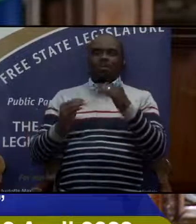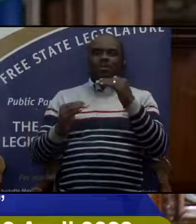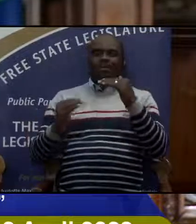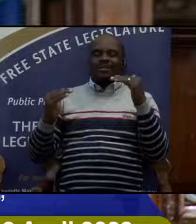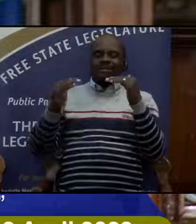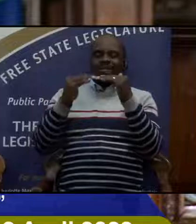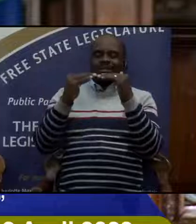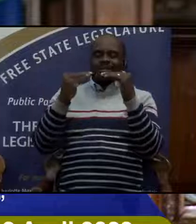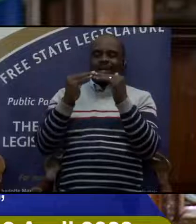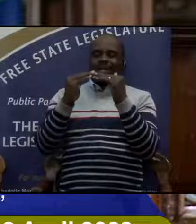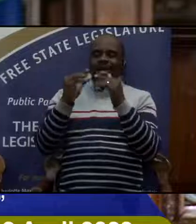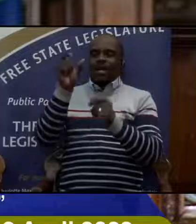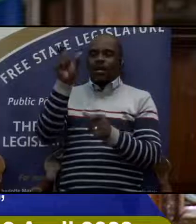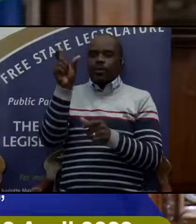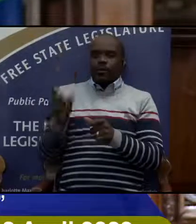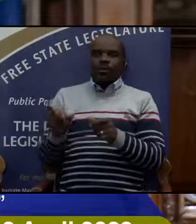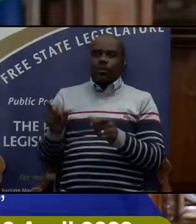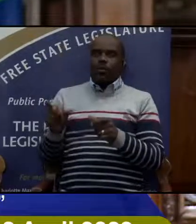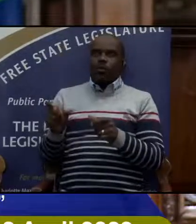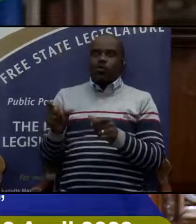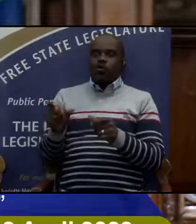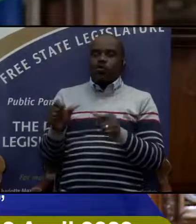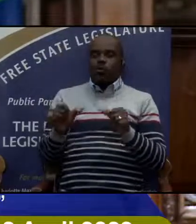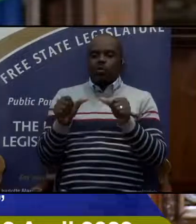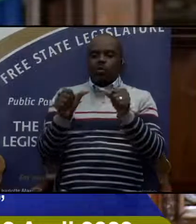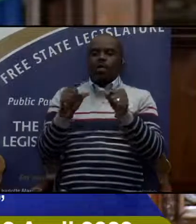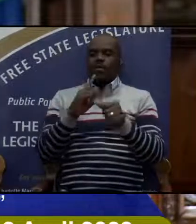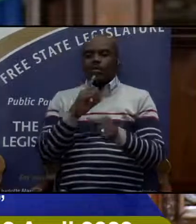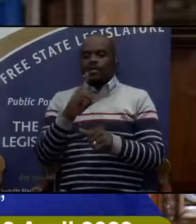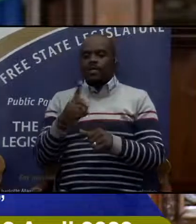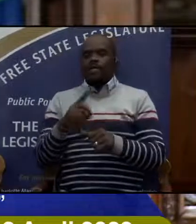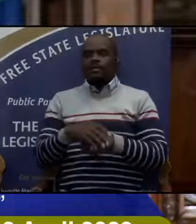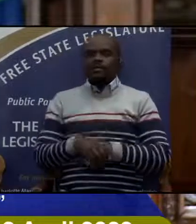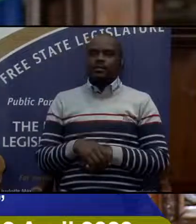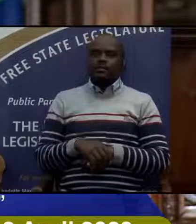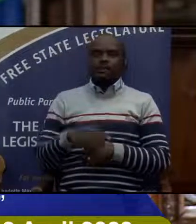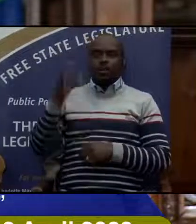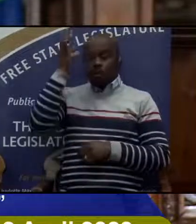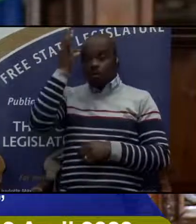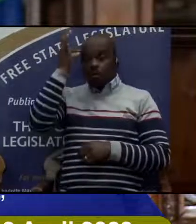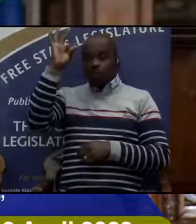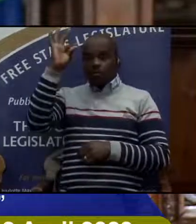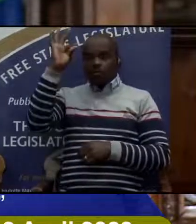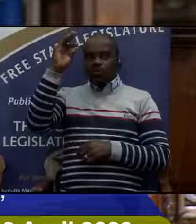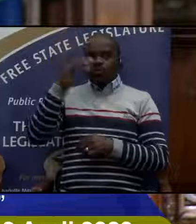goes further to say, state is an instrument of class suppression.